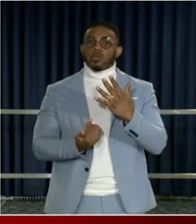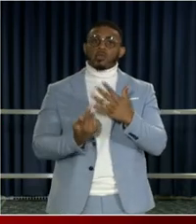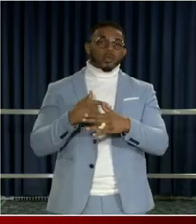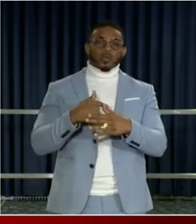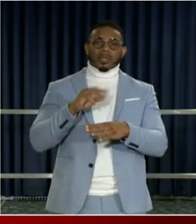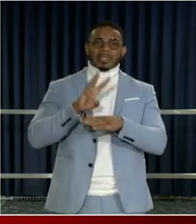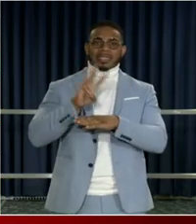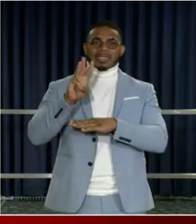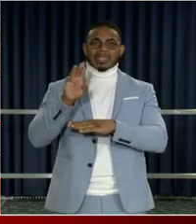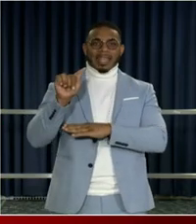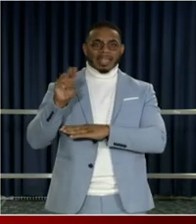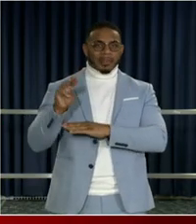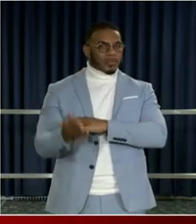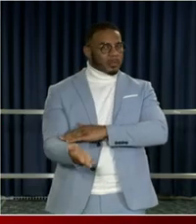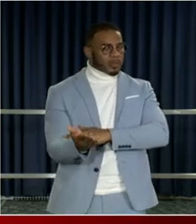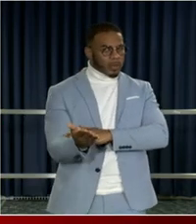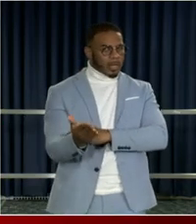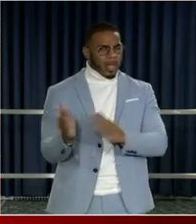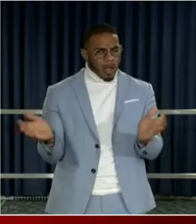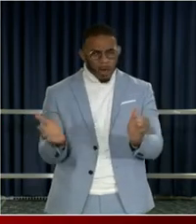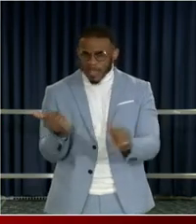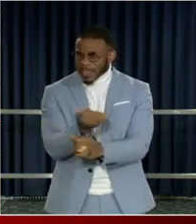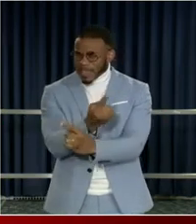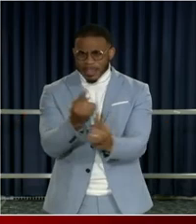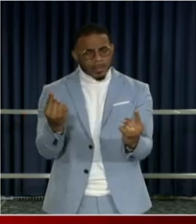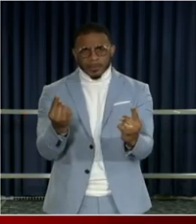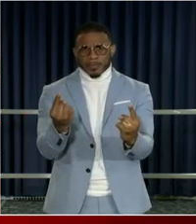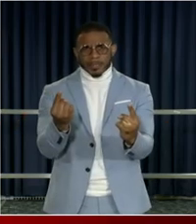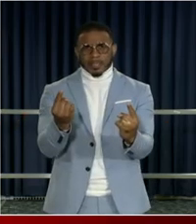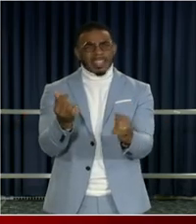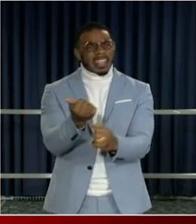6 a.m. I urge anyone